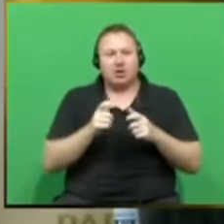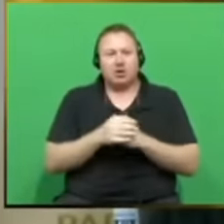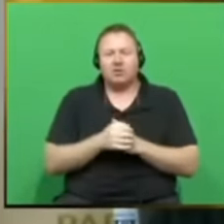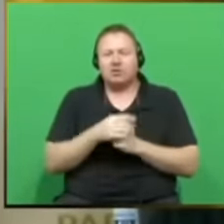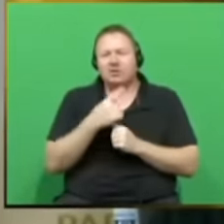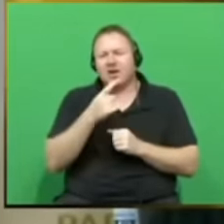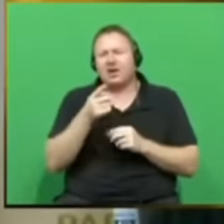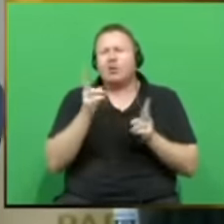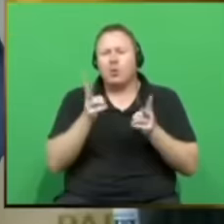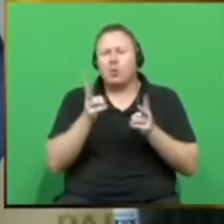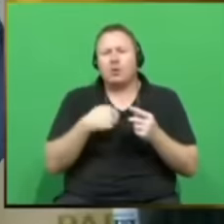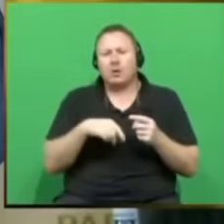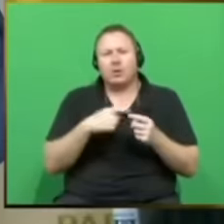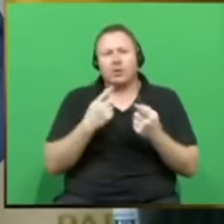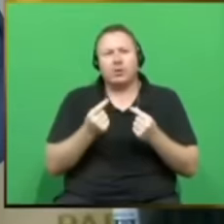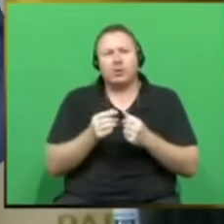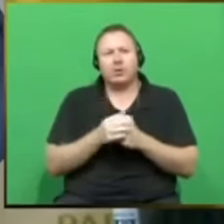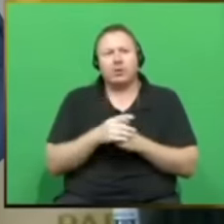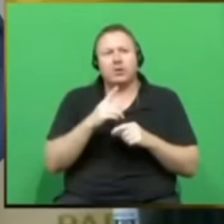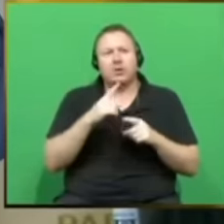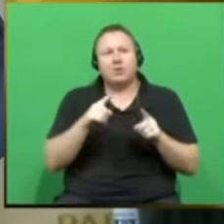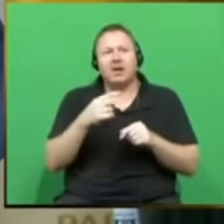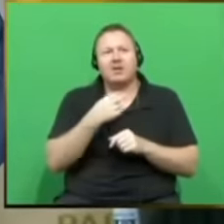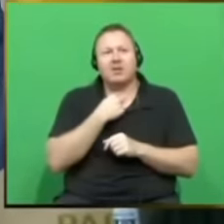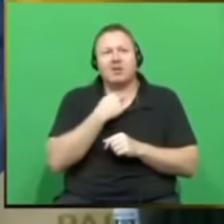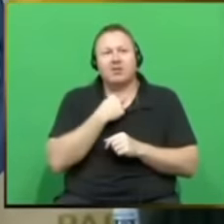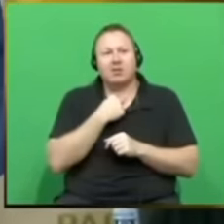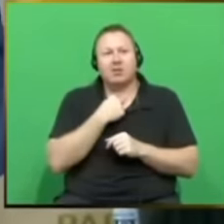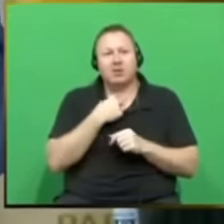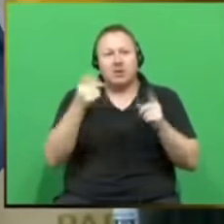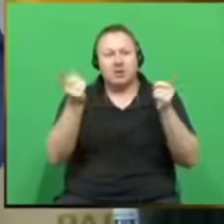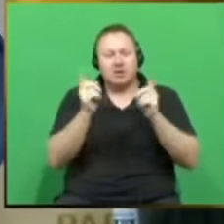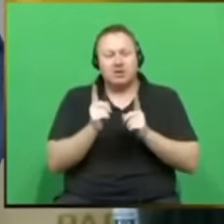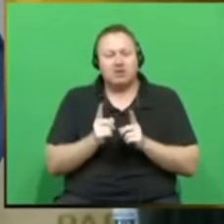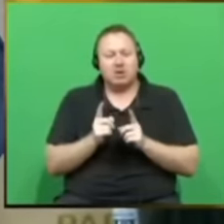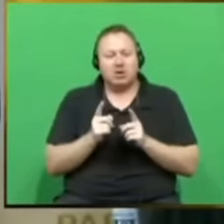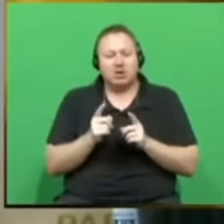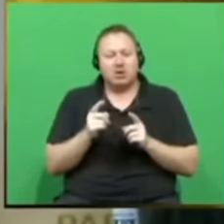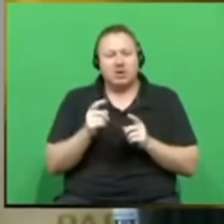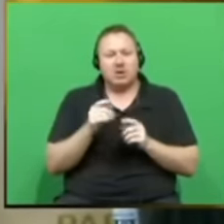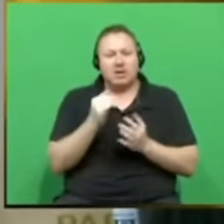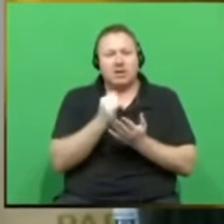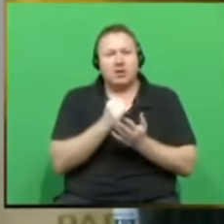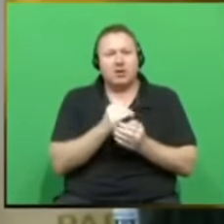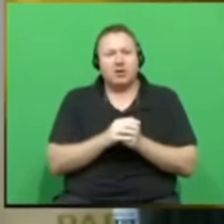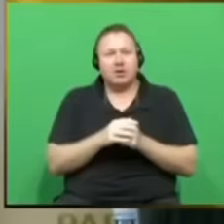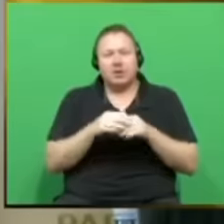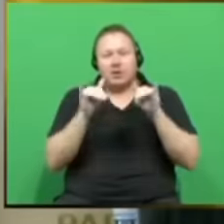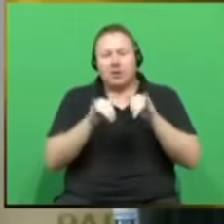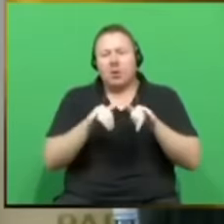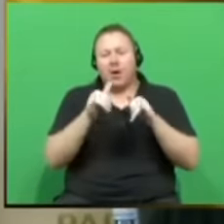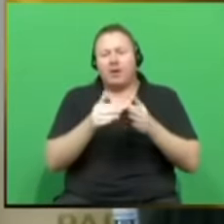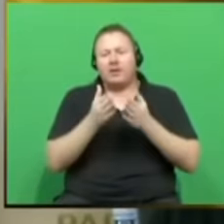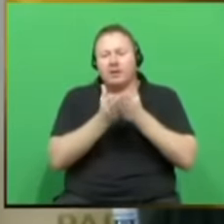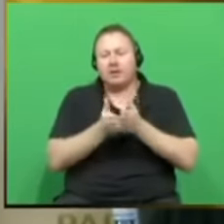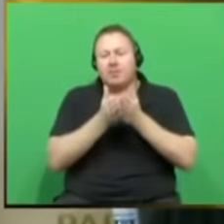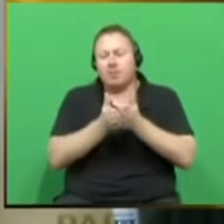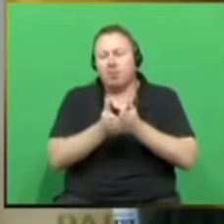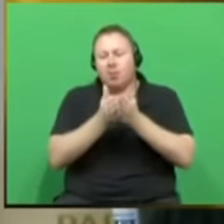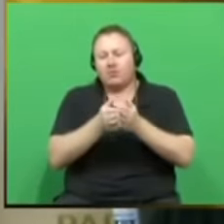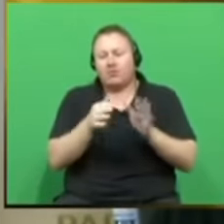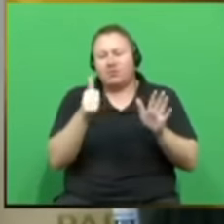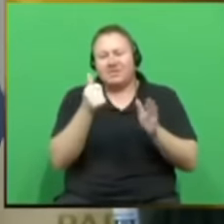do. But unfortunately, those specialist ingredients have been sitting in the port system for